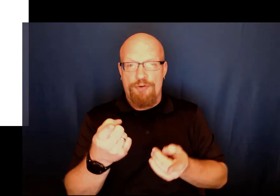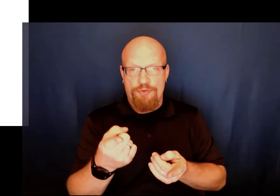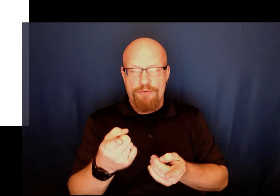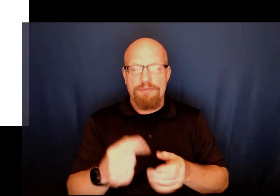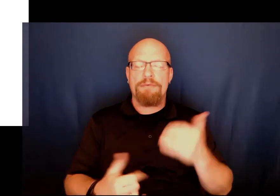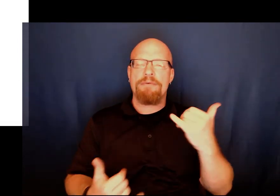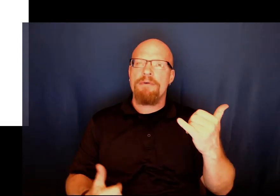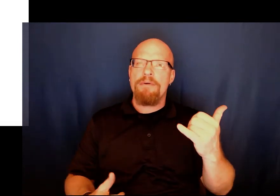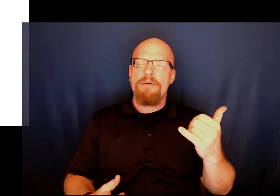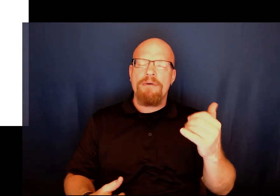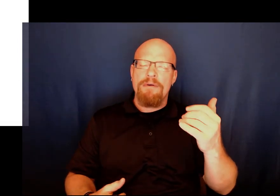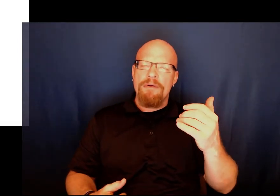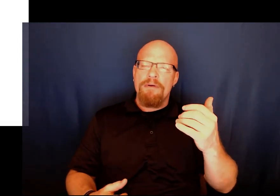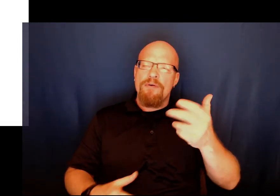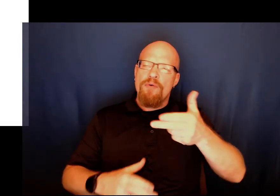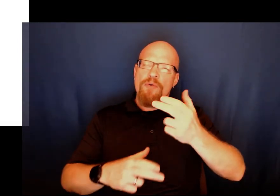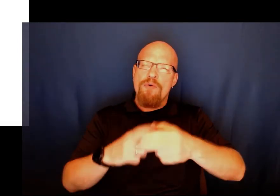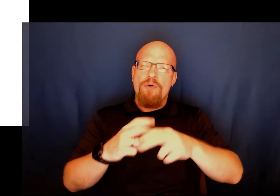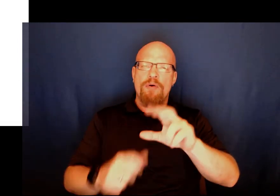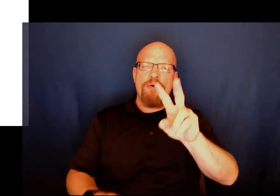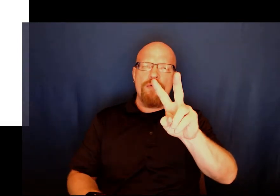Here.